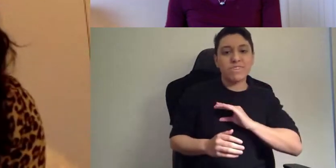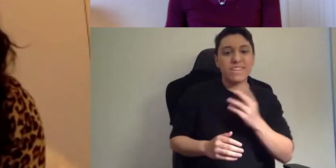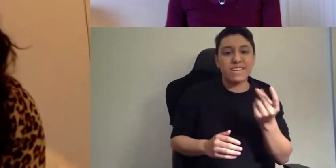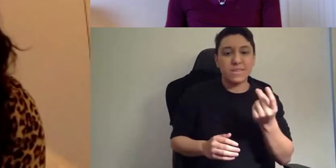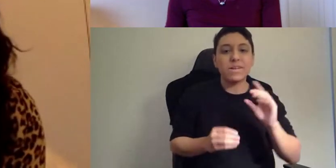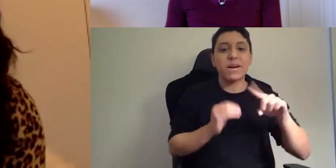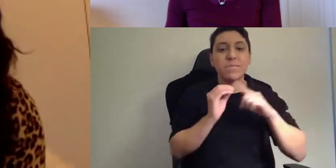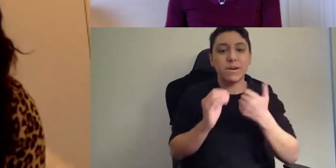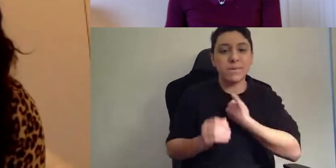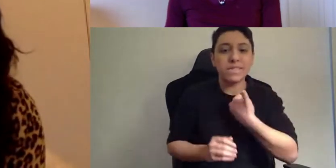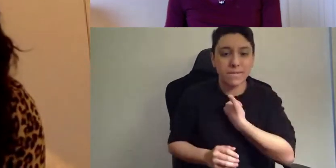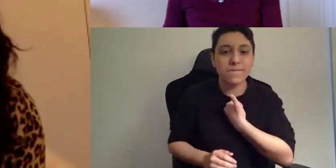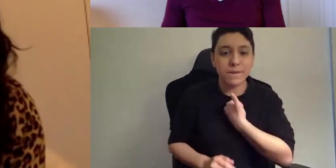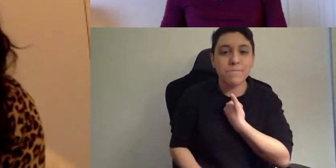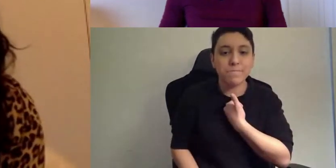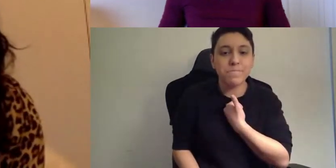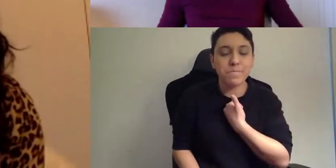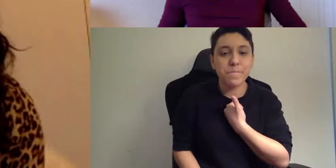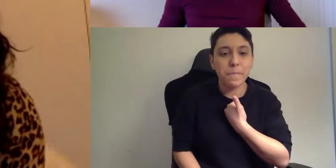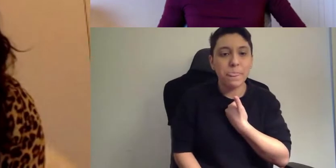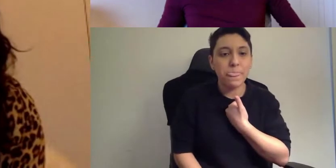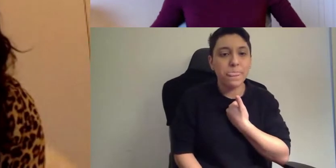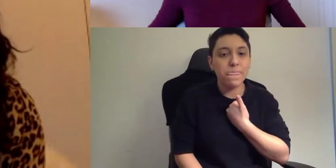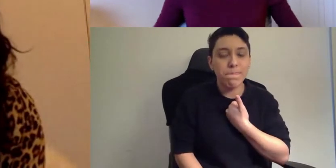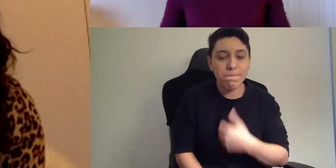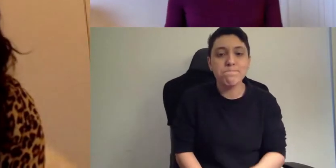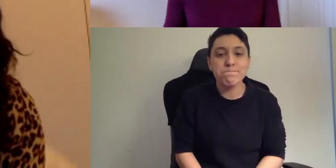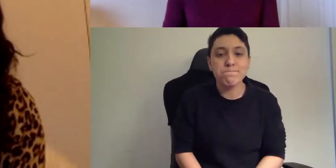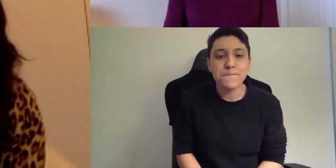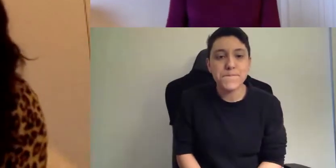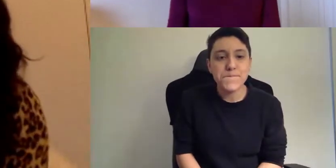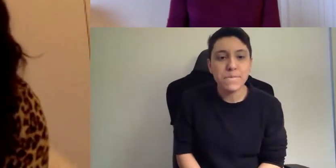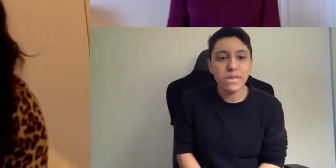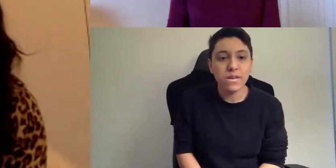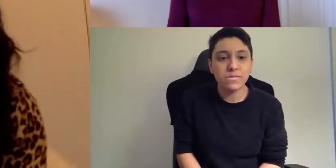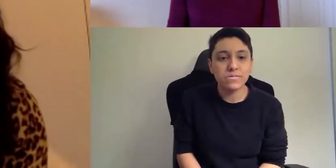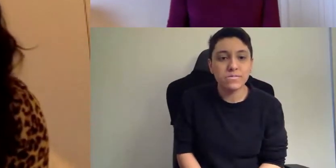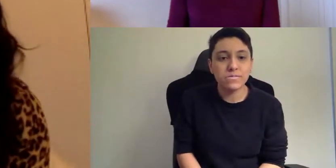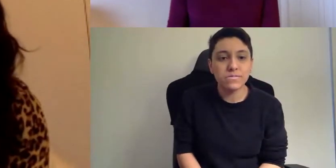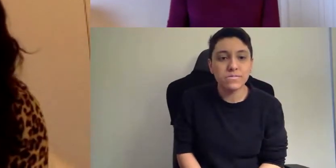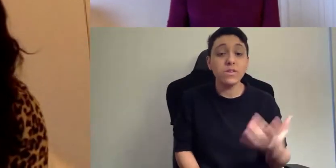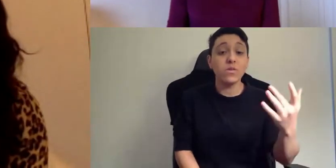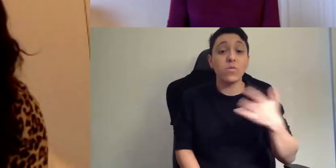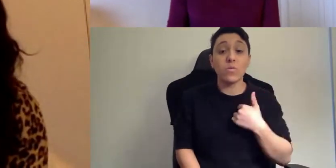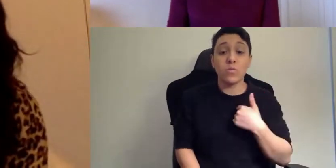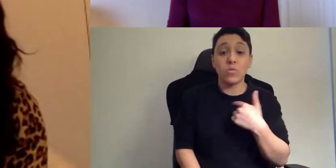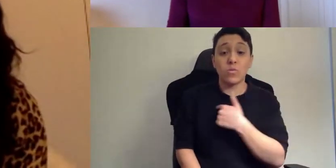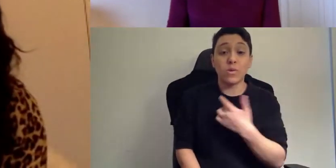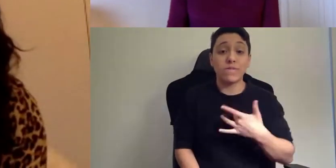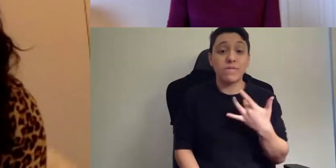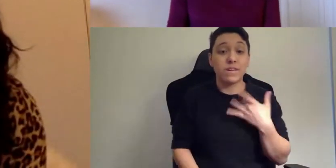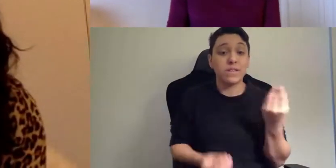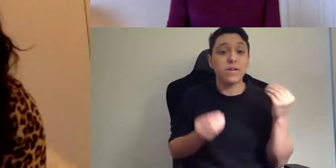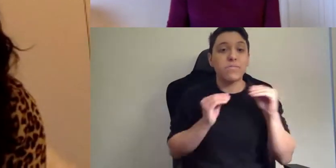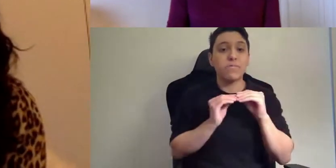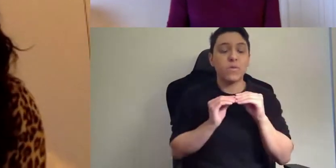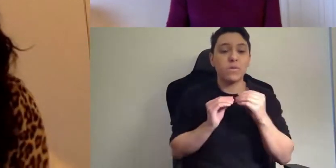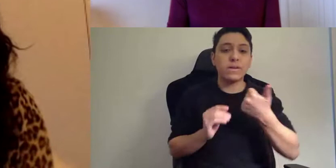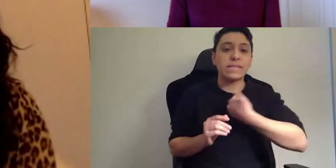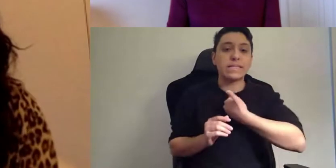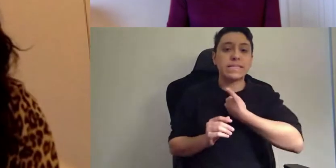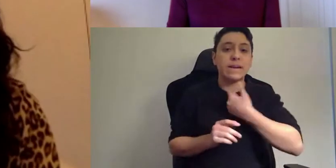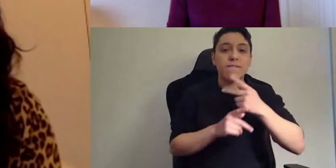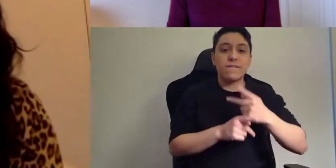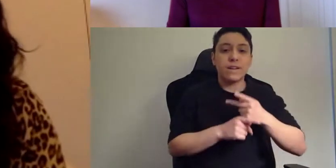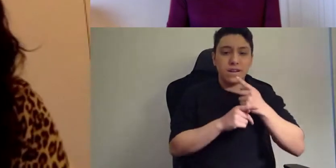it's situating ourselves outside of ourselves. And so we feel more self-efficacy, we feel more of that